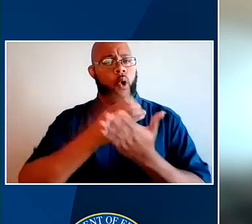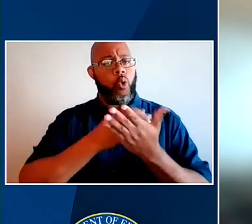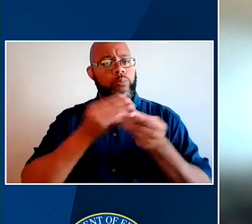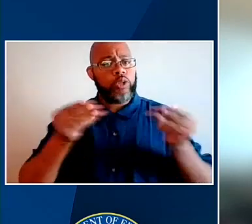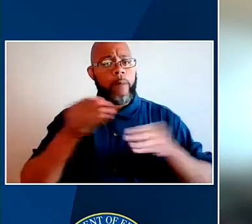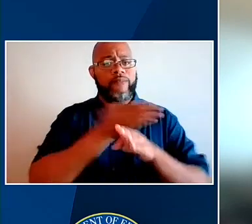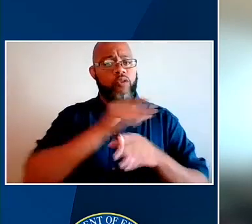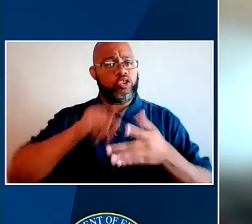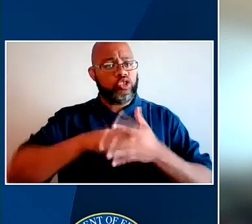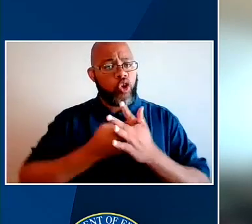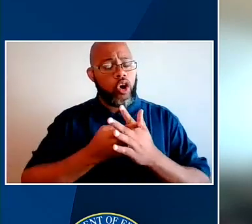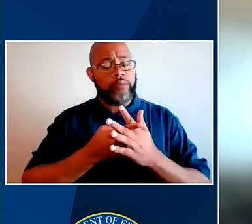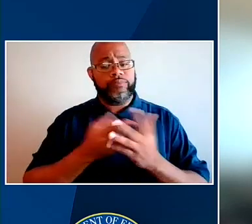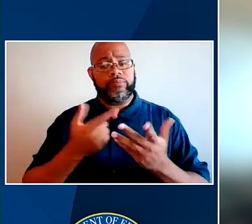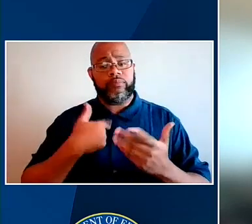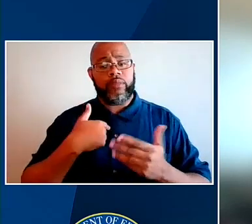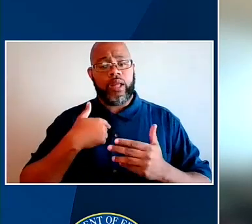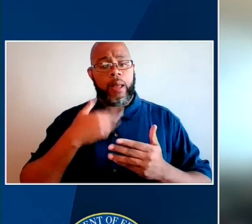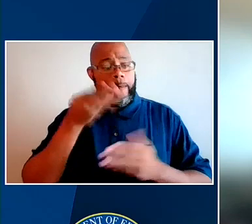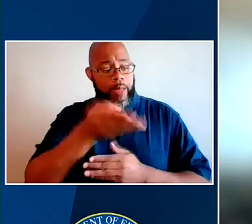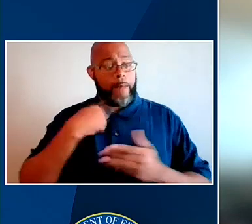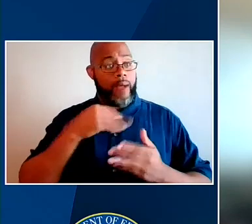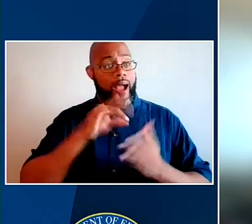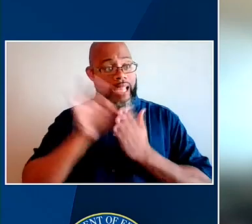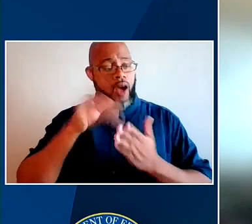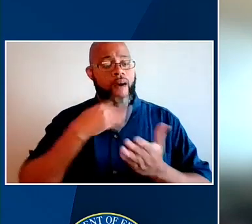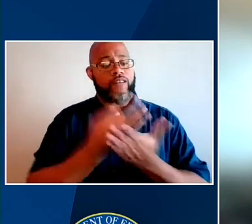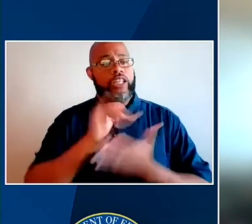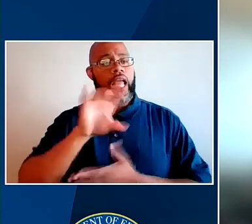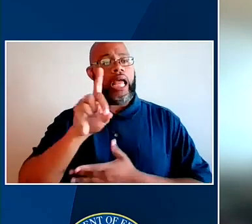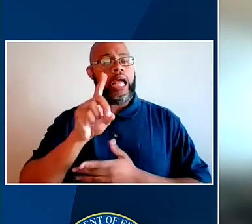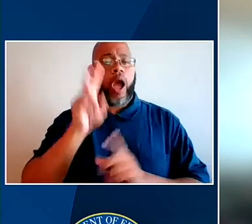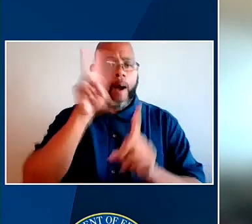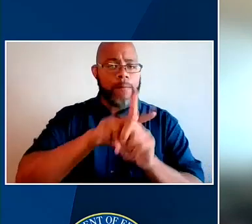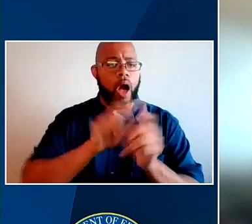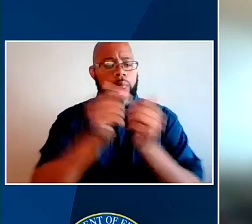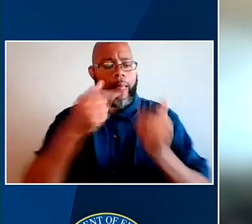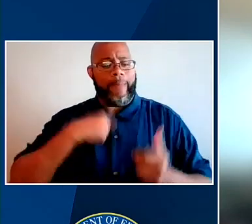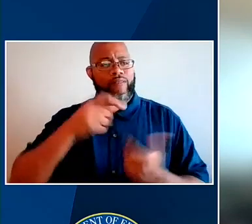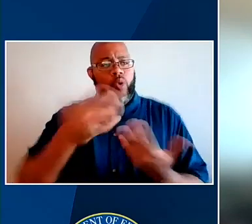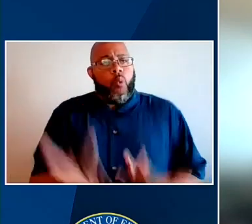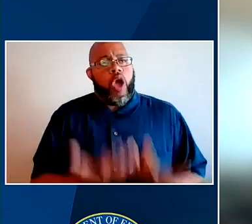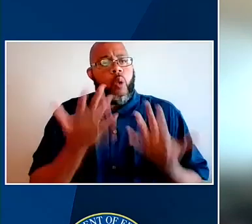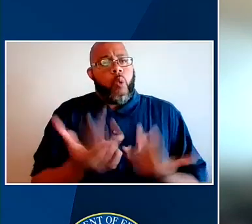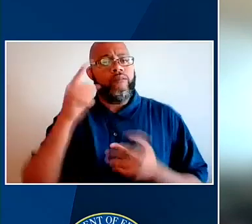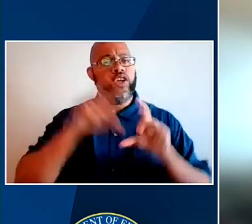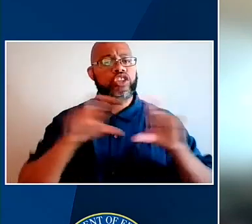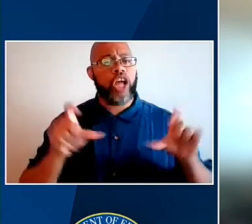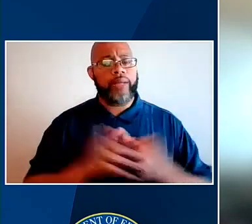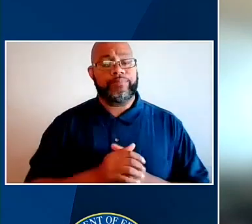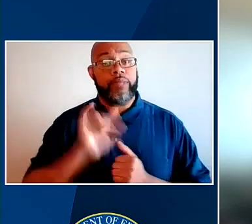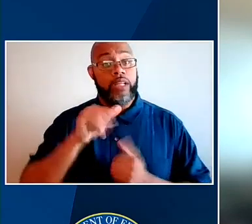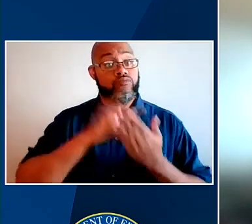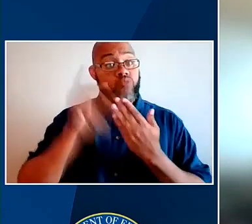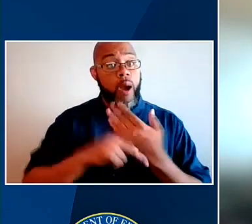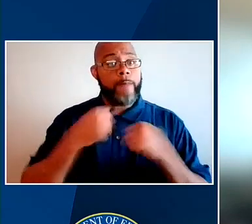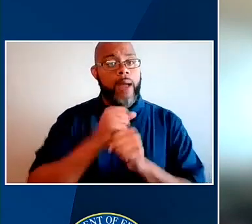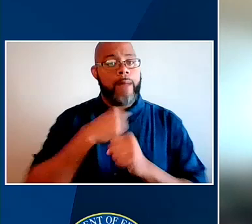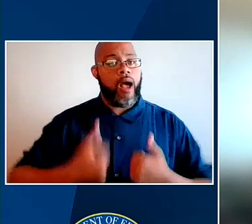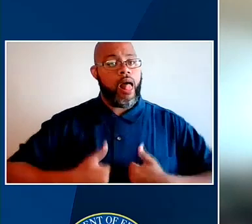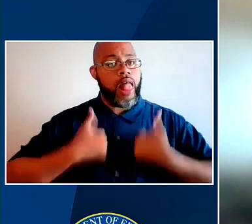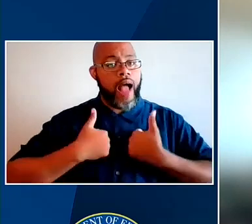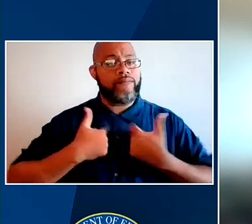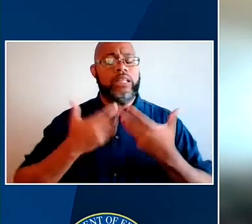start, bill my account, and then my financial aid is applied without me having to wait for a check. This program makes my life a